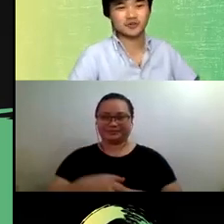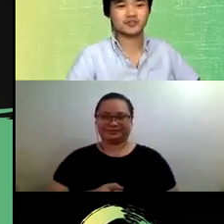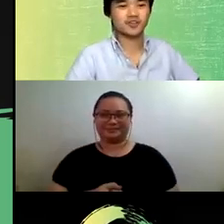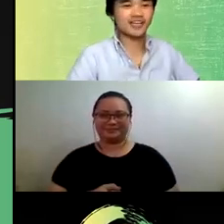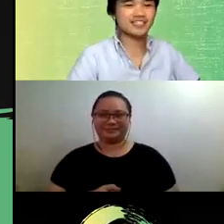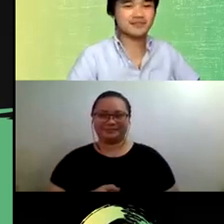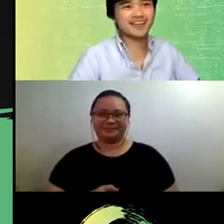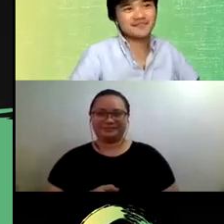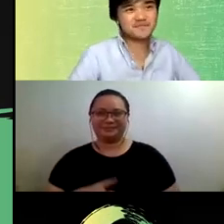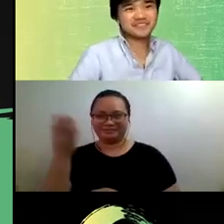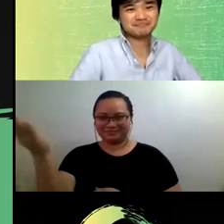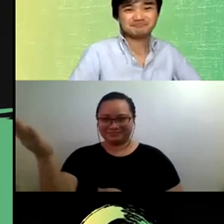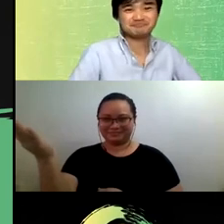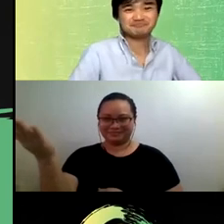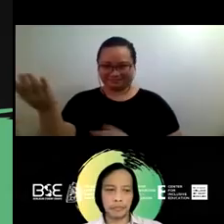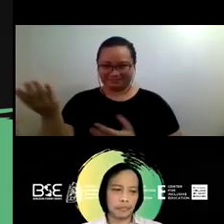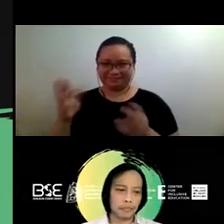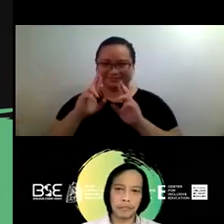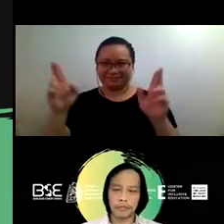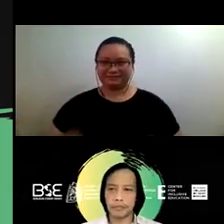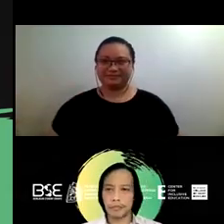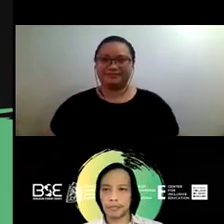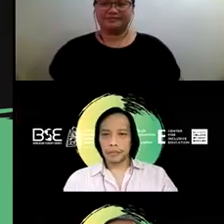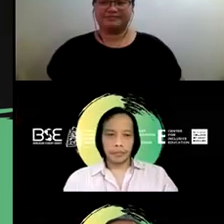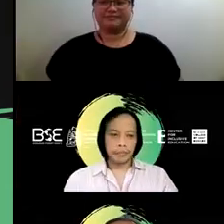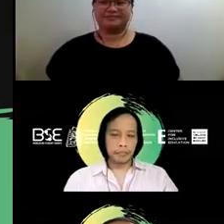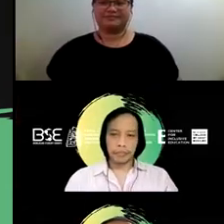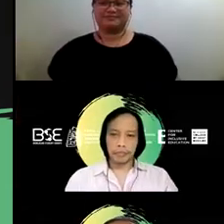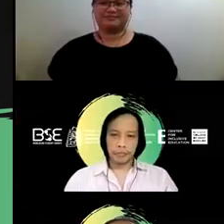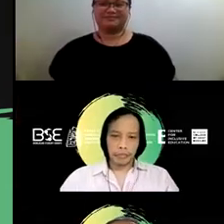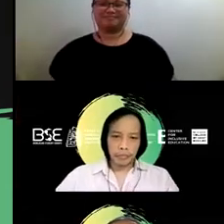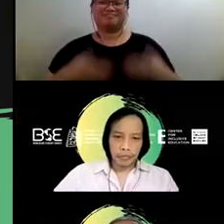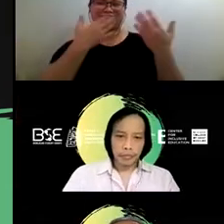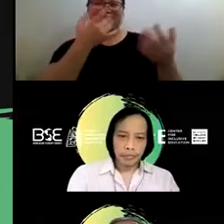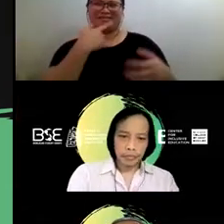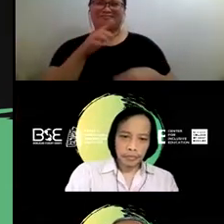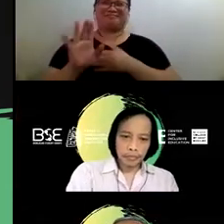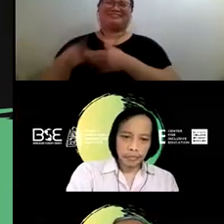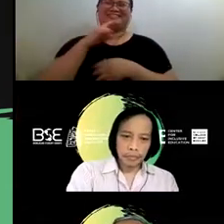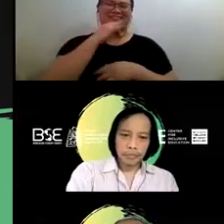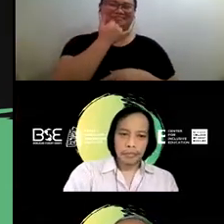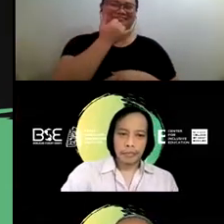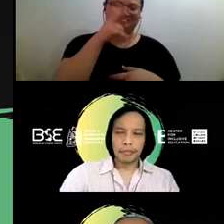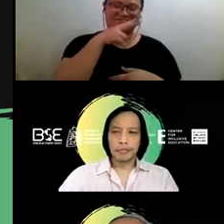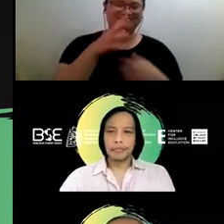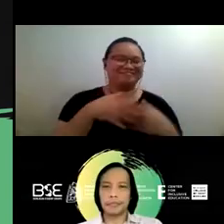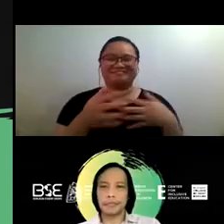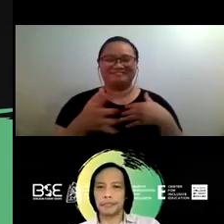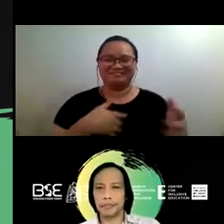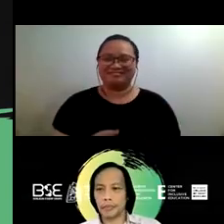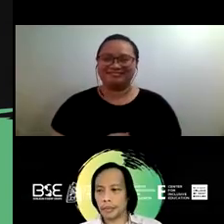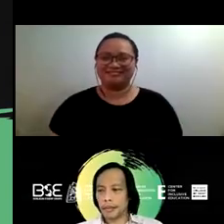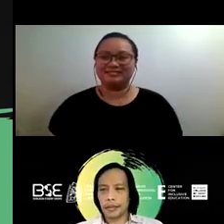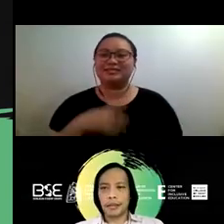So, Nolly, Jemai. Thanks, LA. So, bumalik lang pala ako that hindi na ako malis kanina. So, yun,